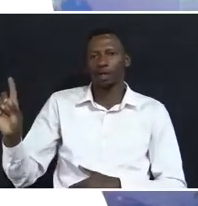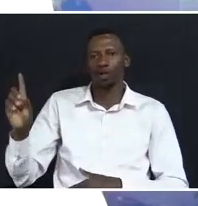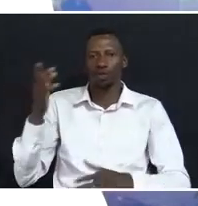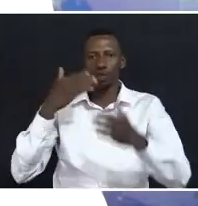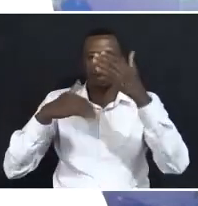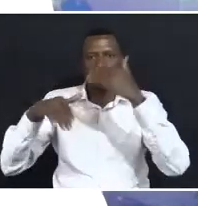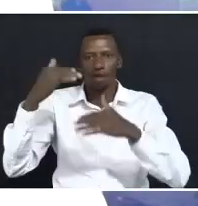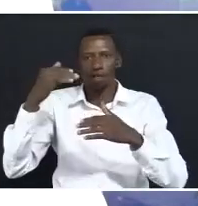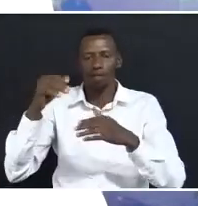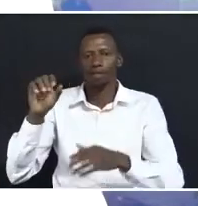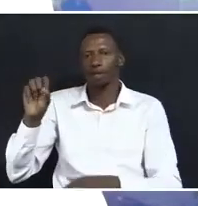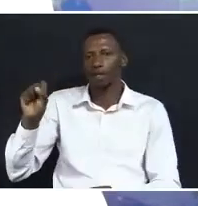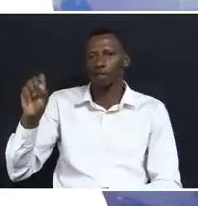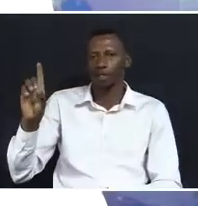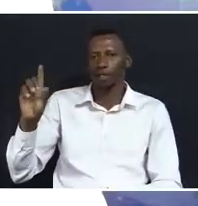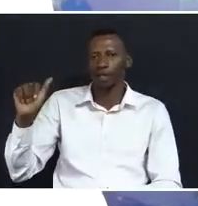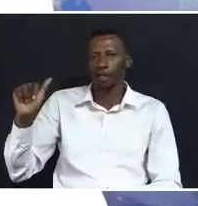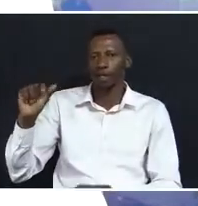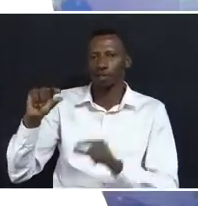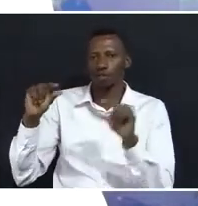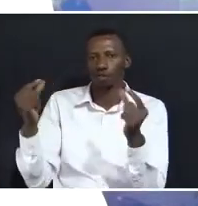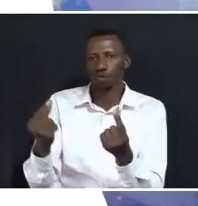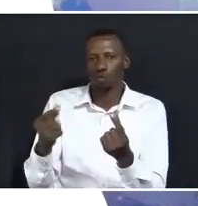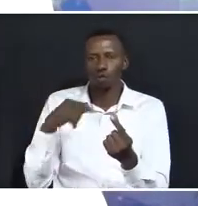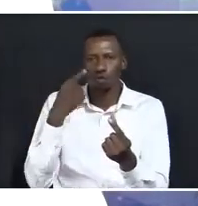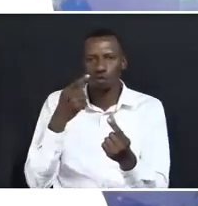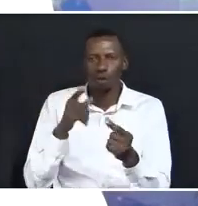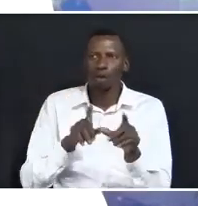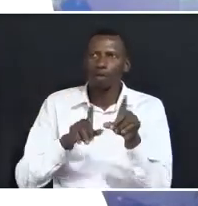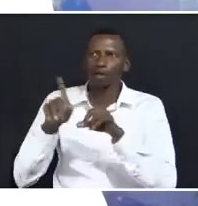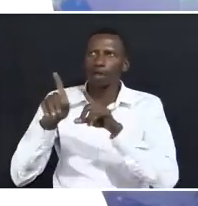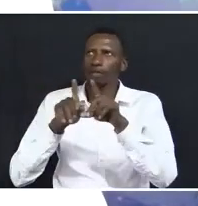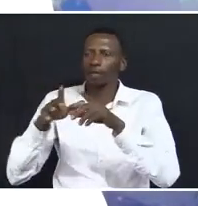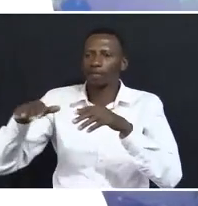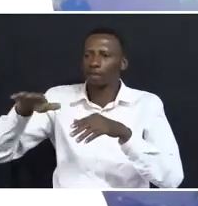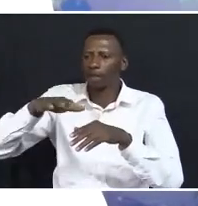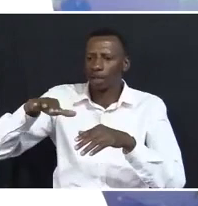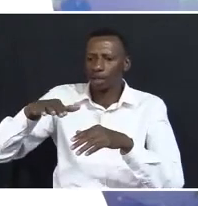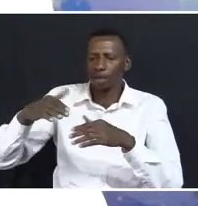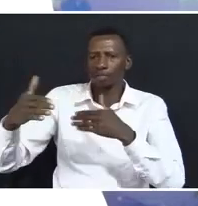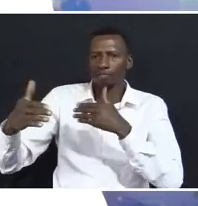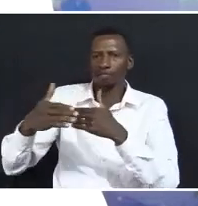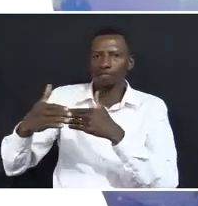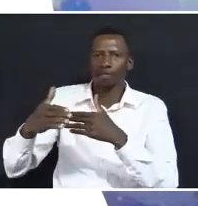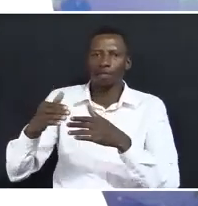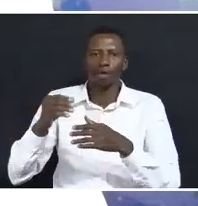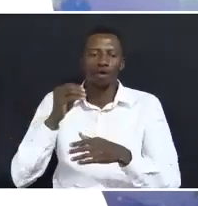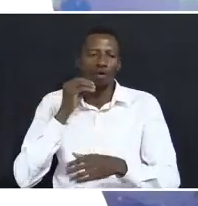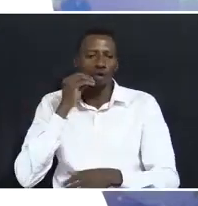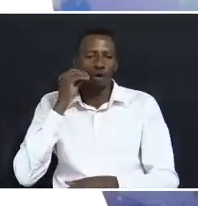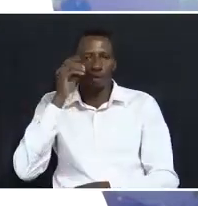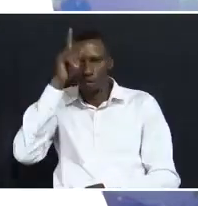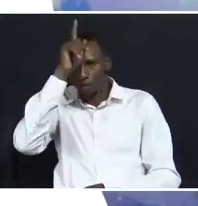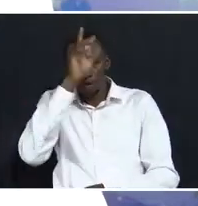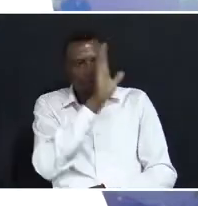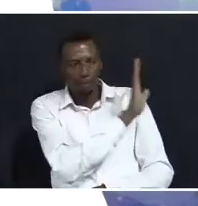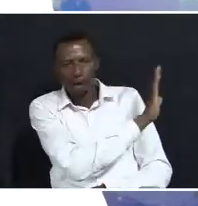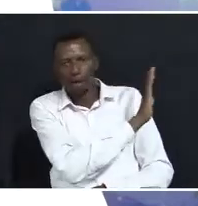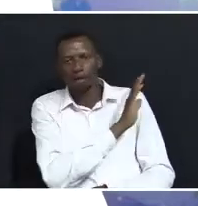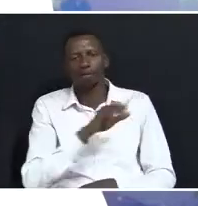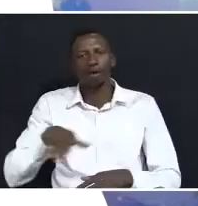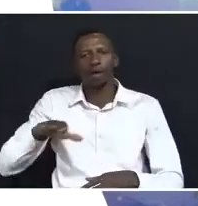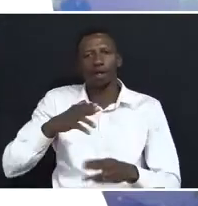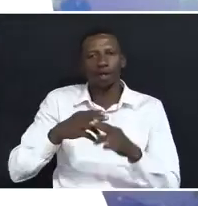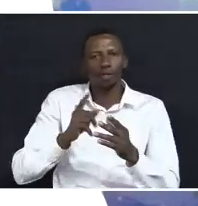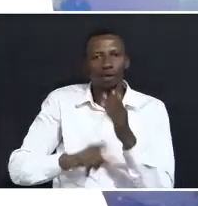Adventist Group, who had gone to an area that is very close to where I come from, in Budalangi,